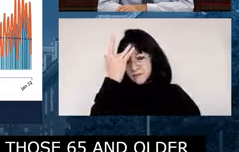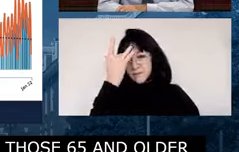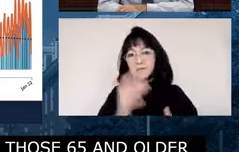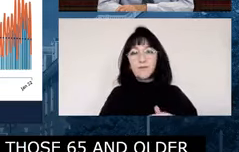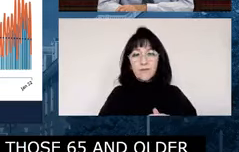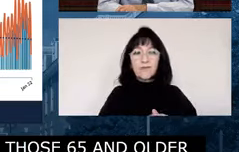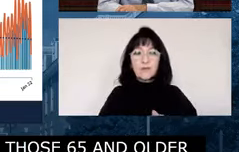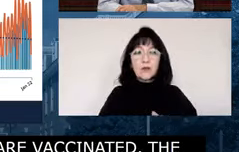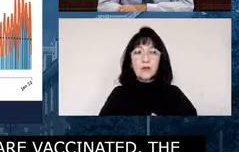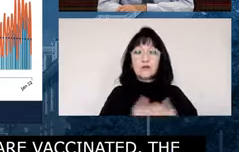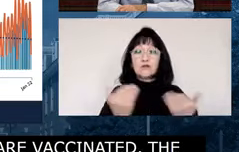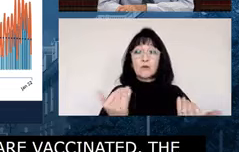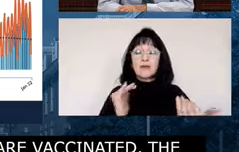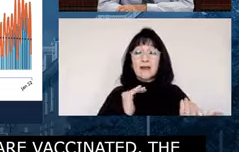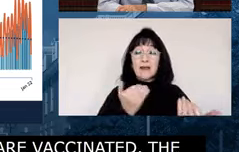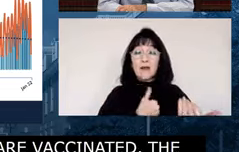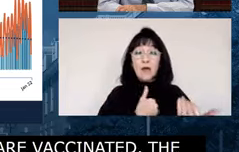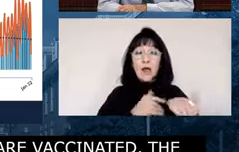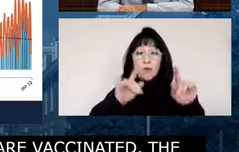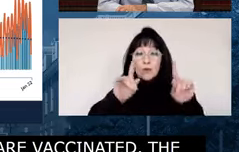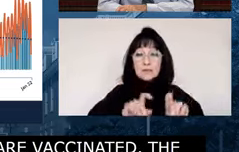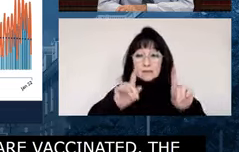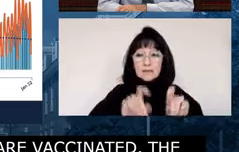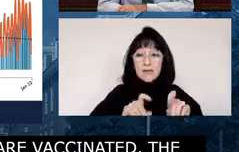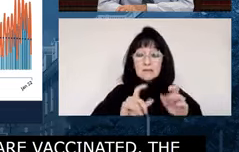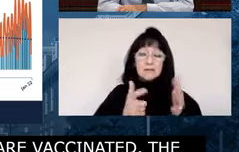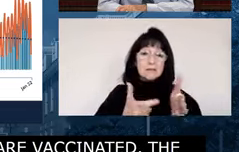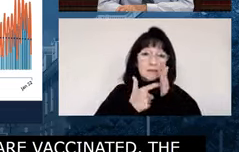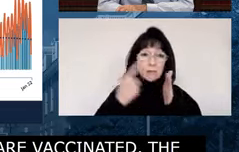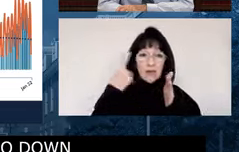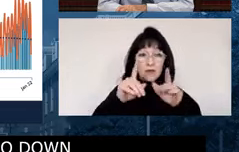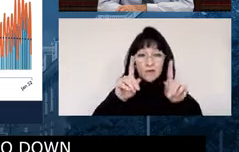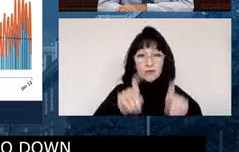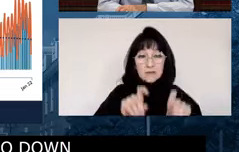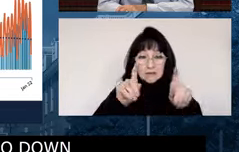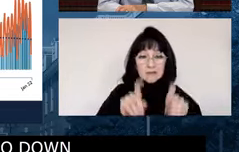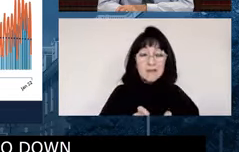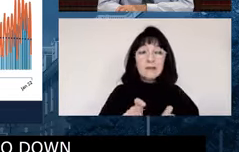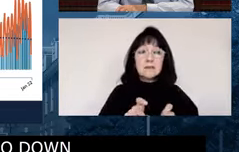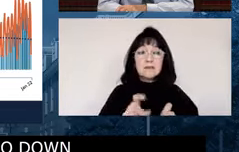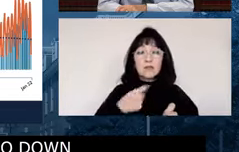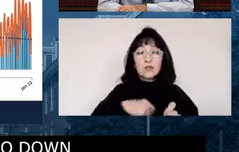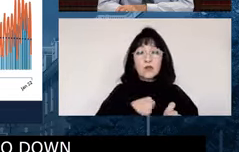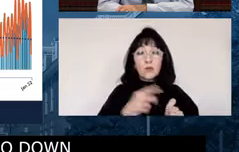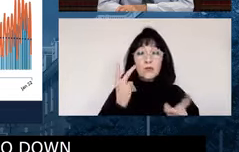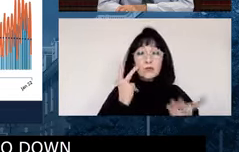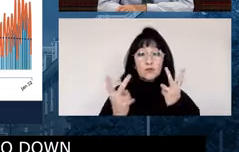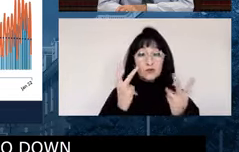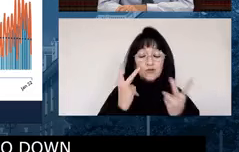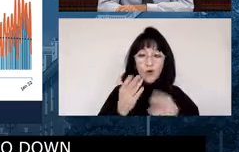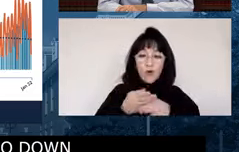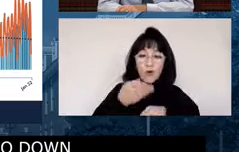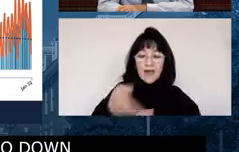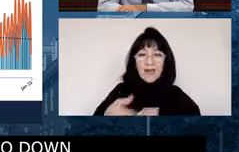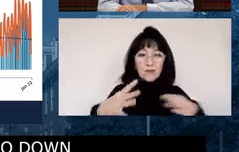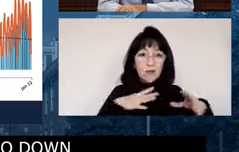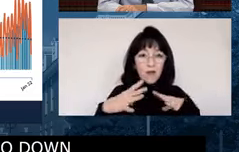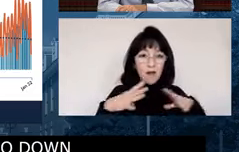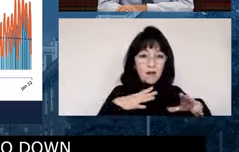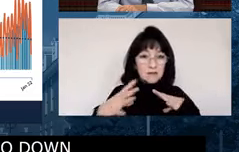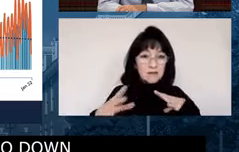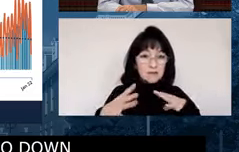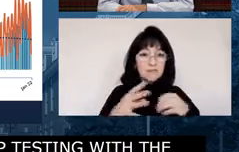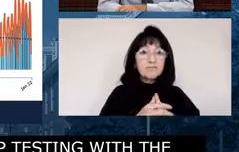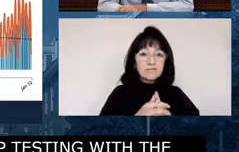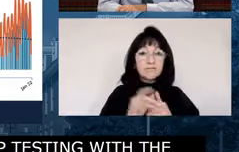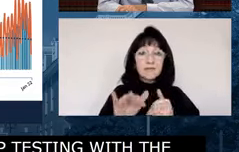testing with the testing demand for tests surge that we saw after the holidays, the New